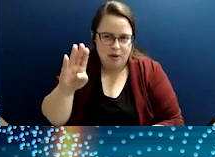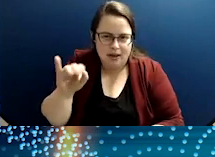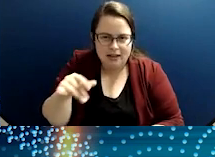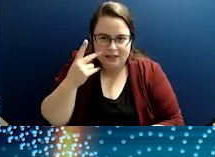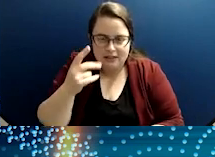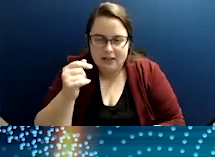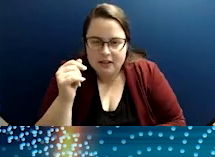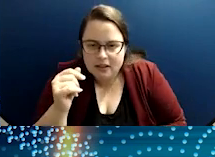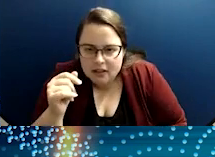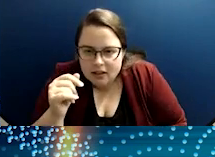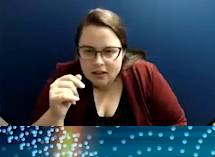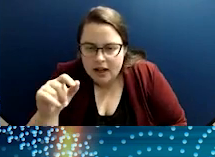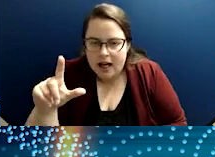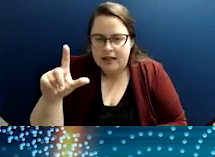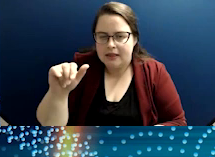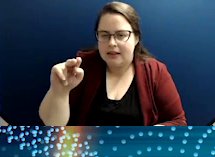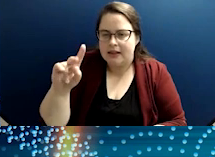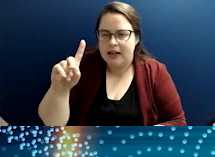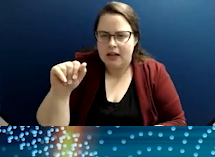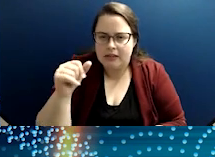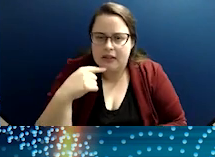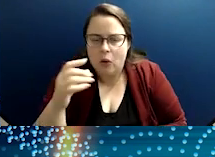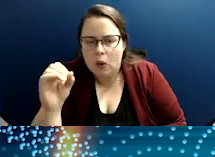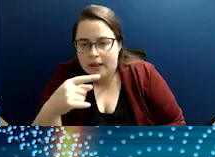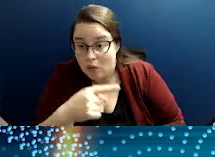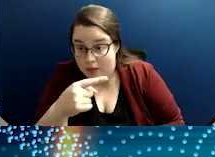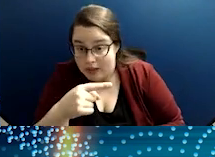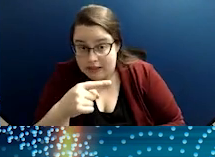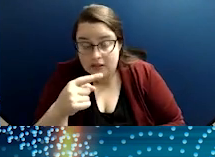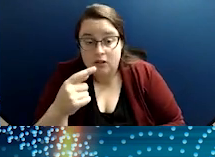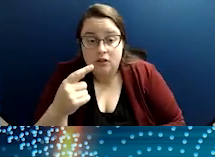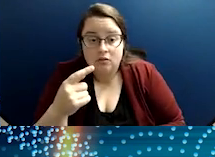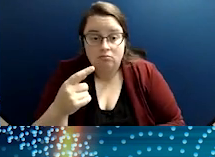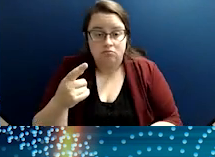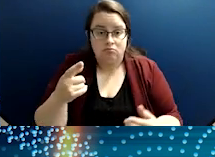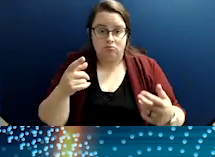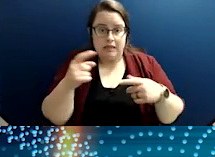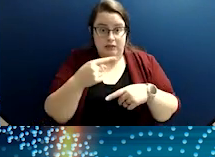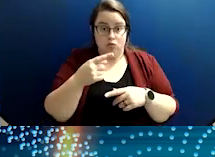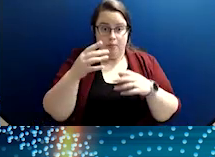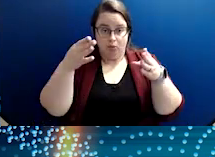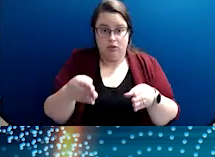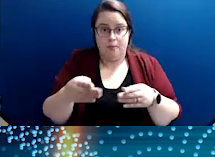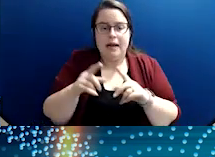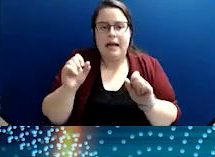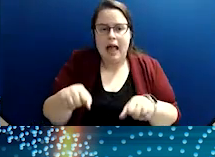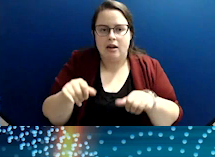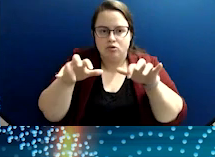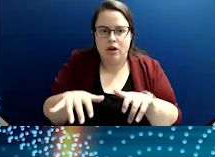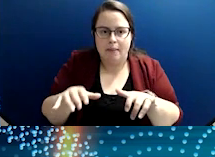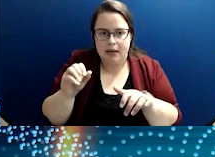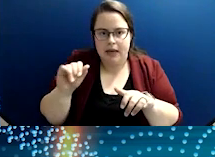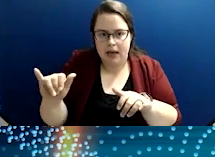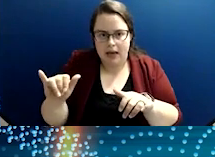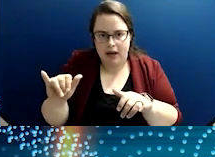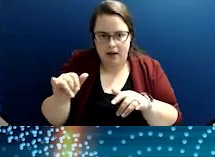one was taken by you, could you have gotten this by doing AI, by putting in, like you did.